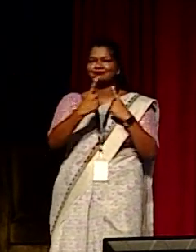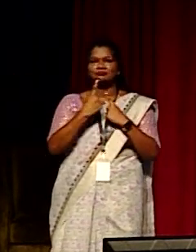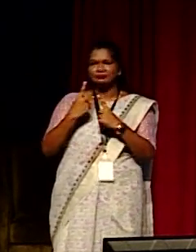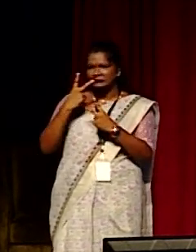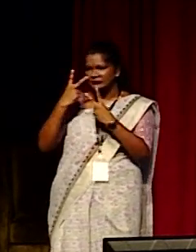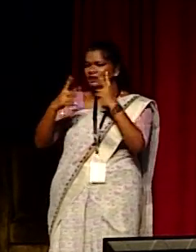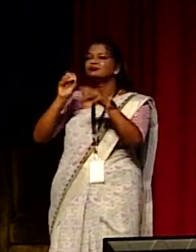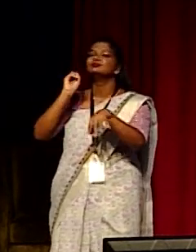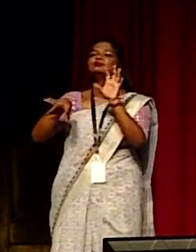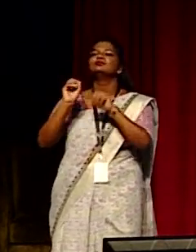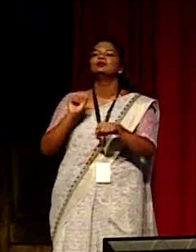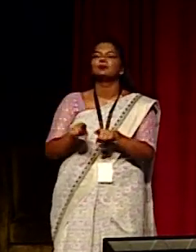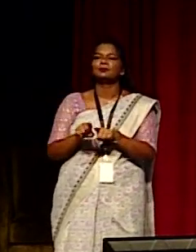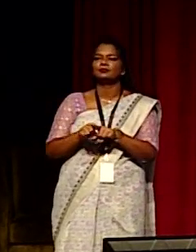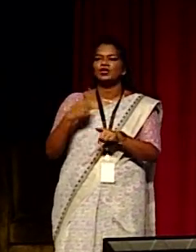style.